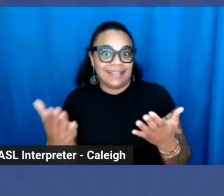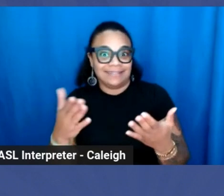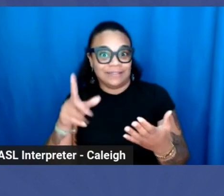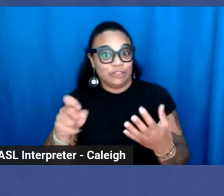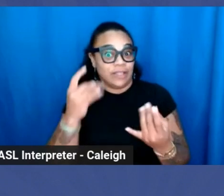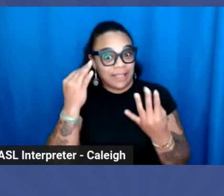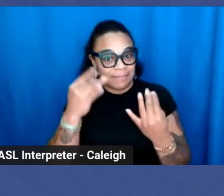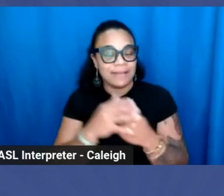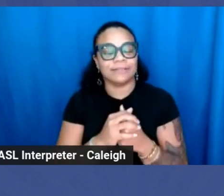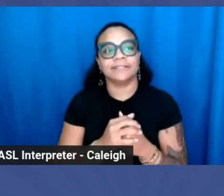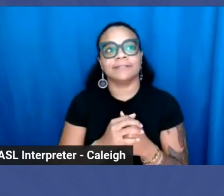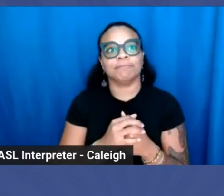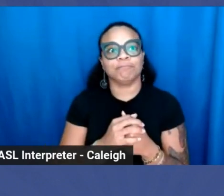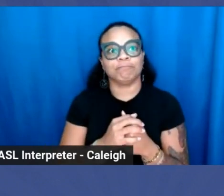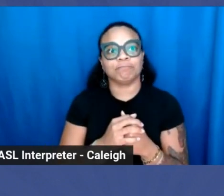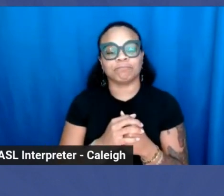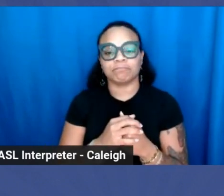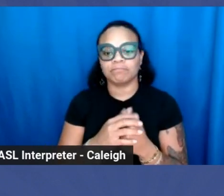like,